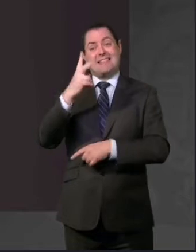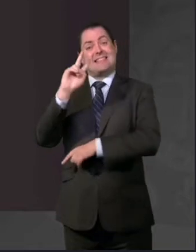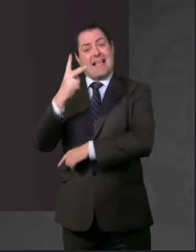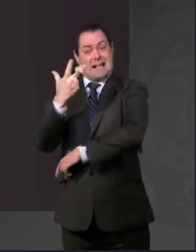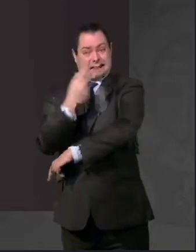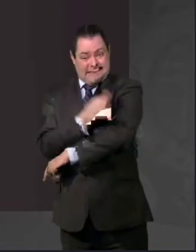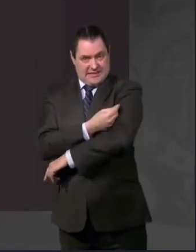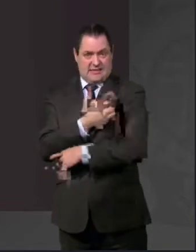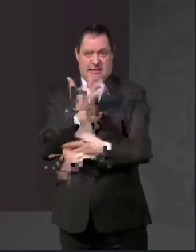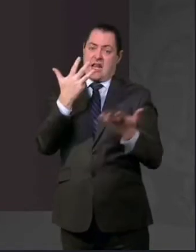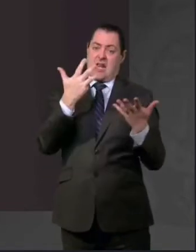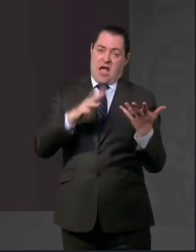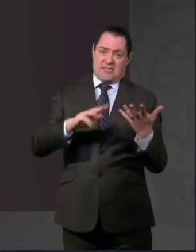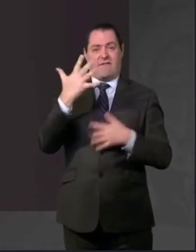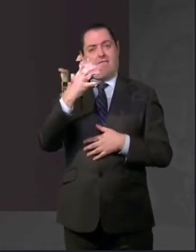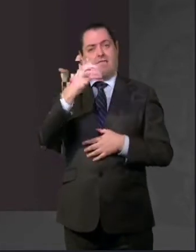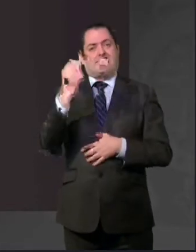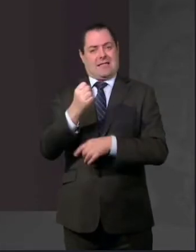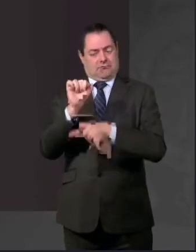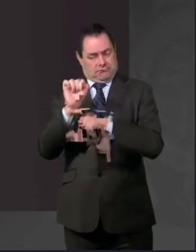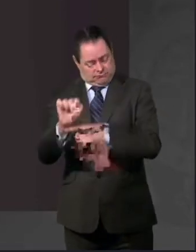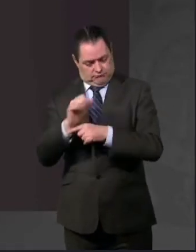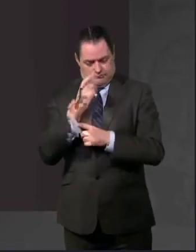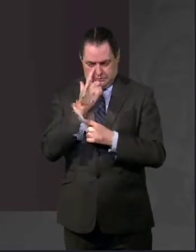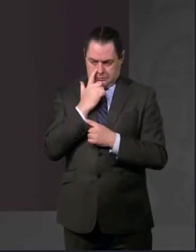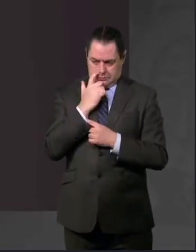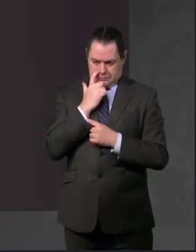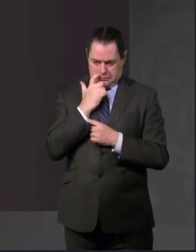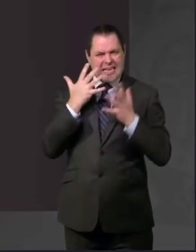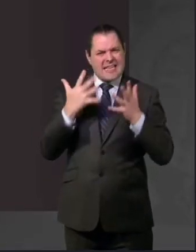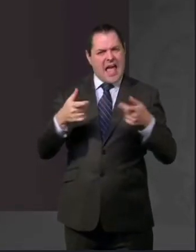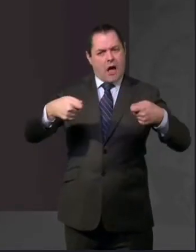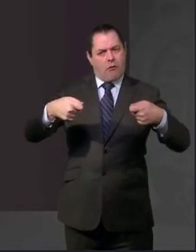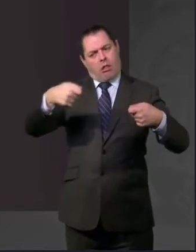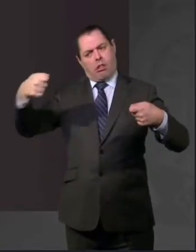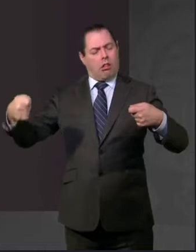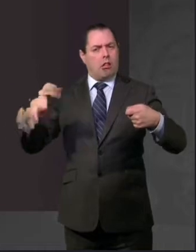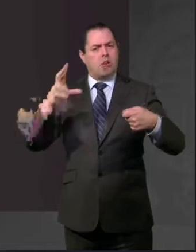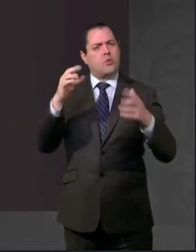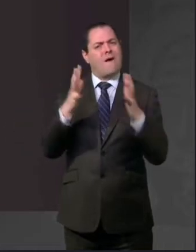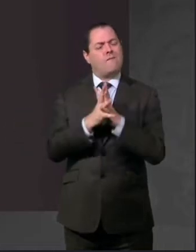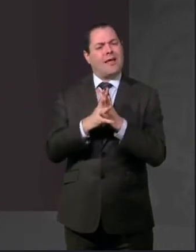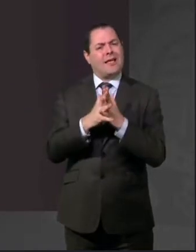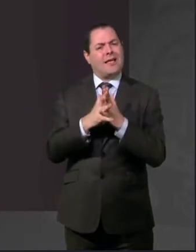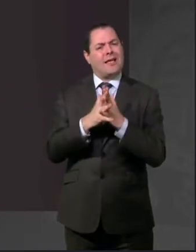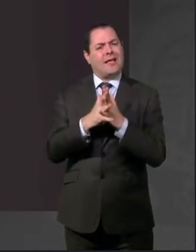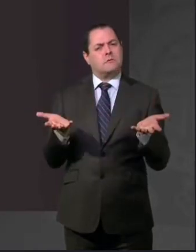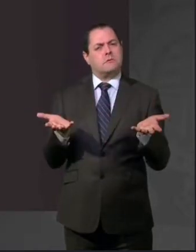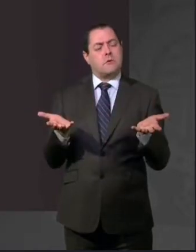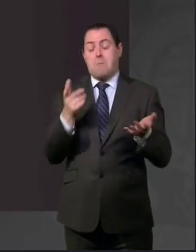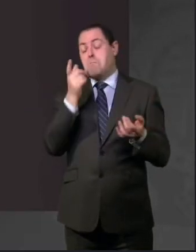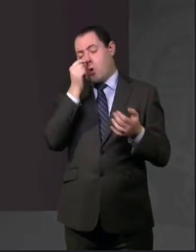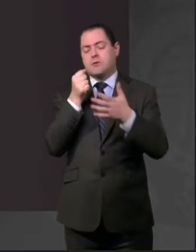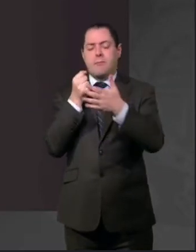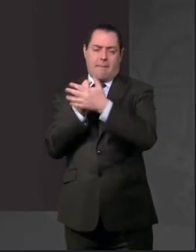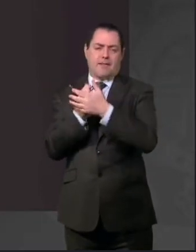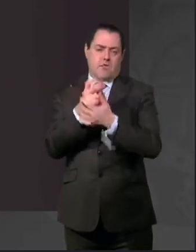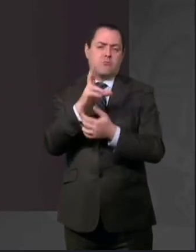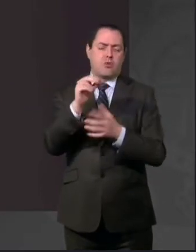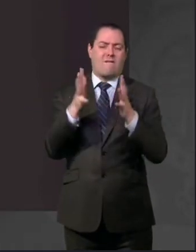the 2 vaccinations are now up to 12 weeks apart. Will this reduce the levels of protection from